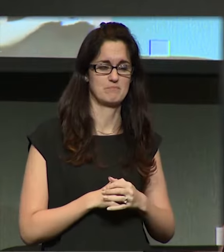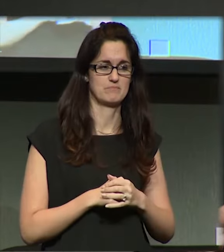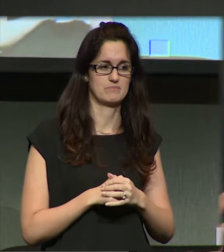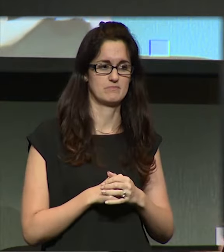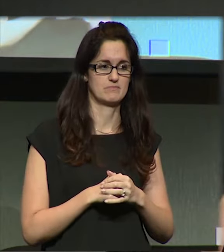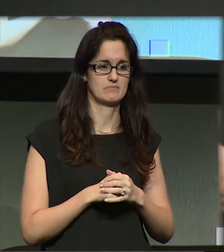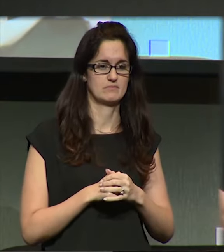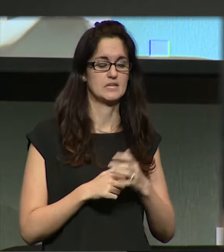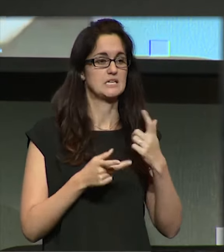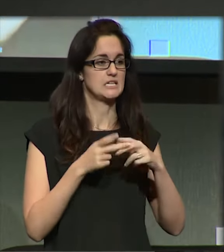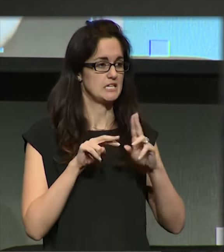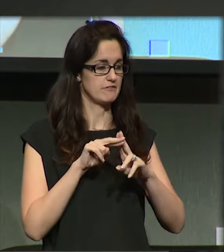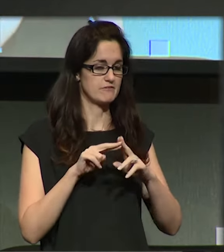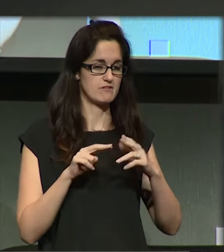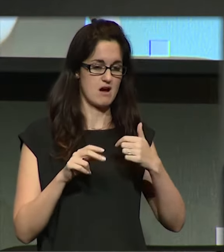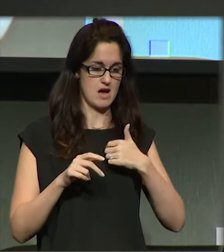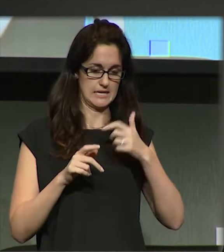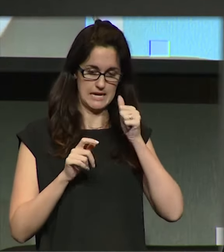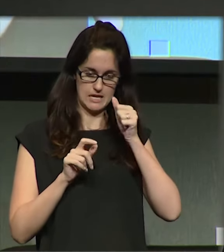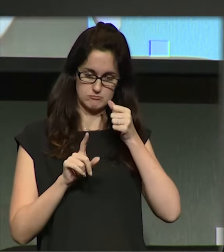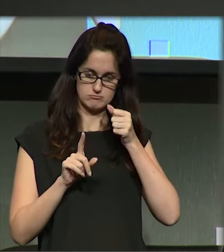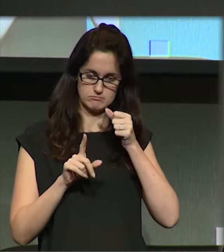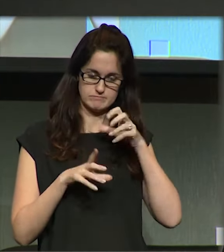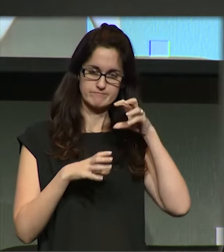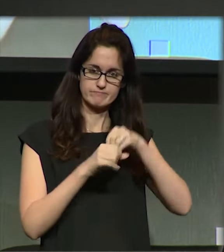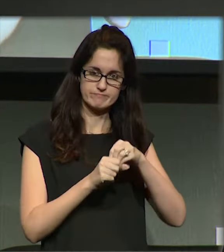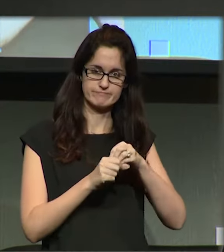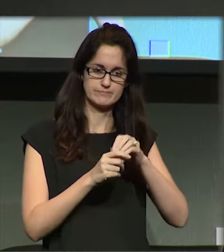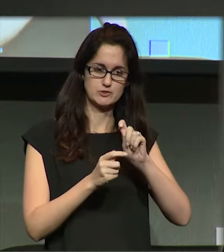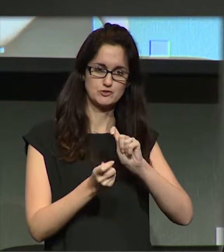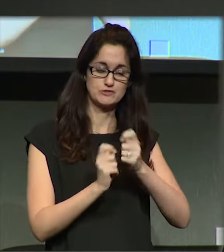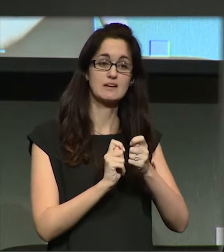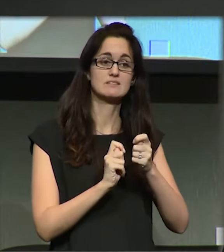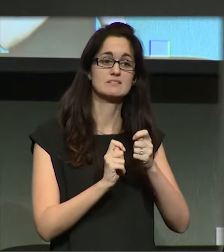in that school, then we could transcend that. And transcend that we did.